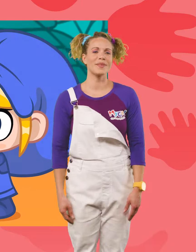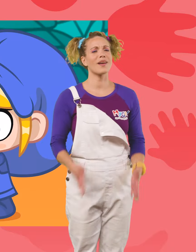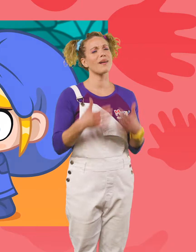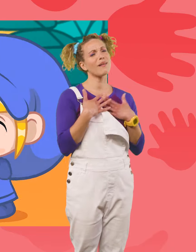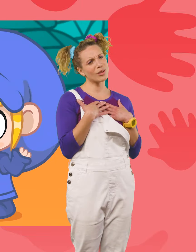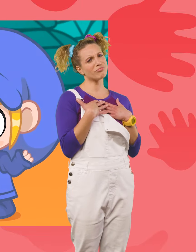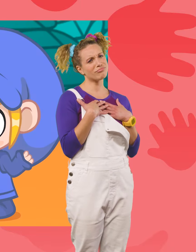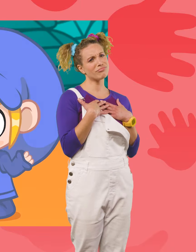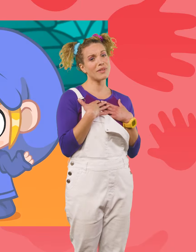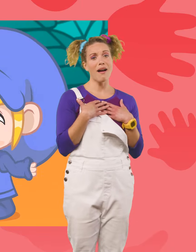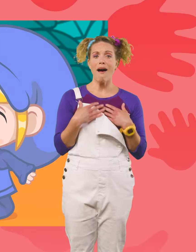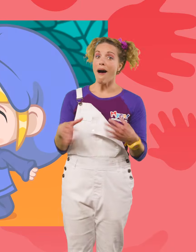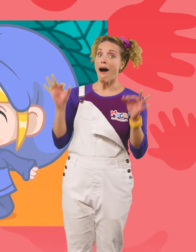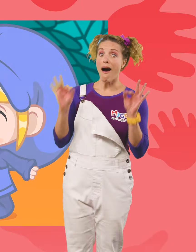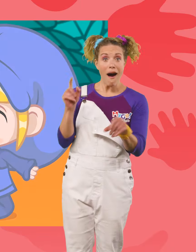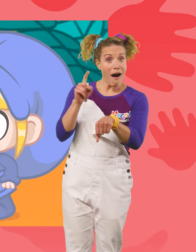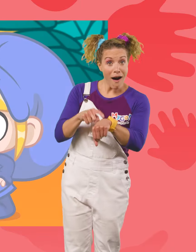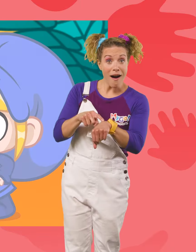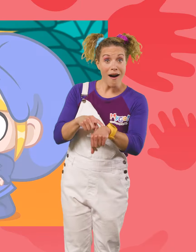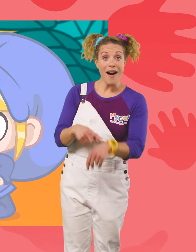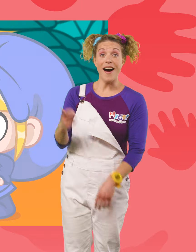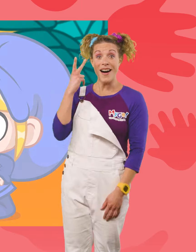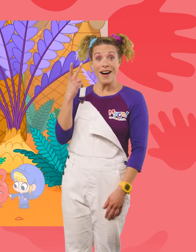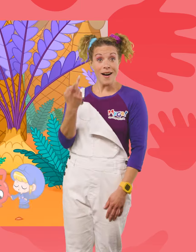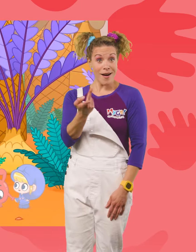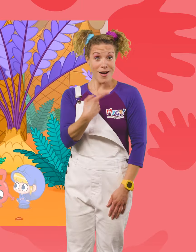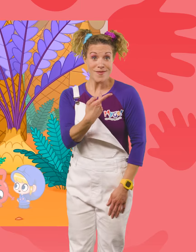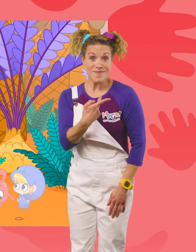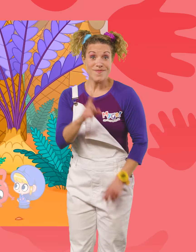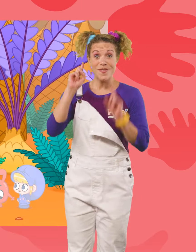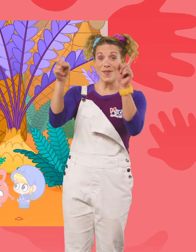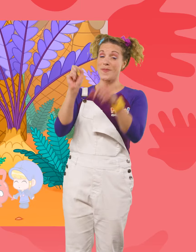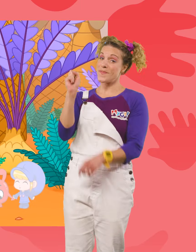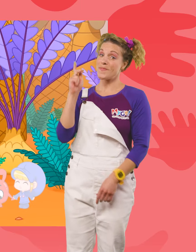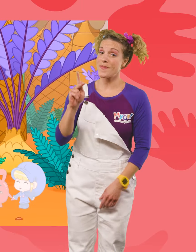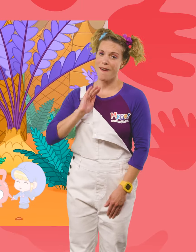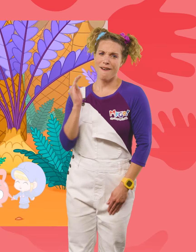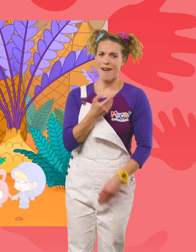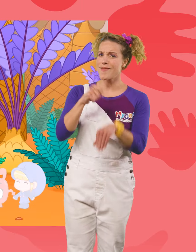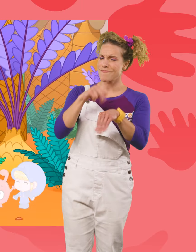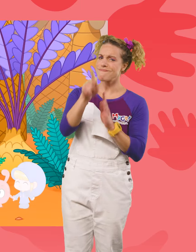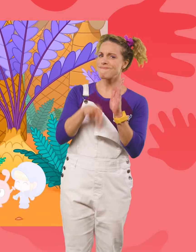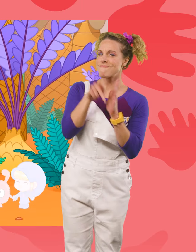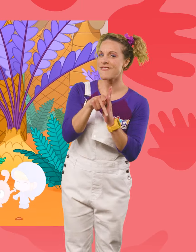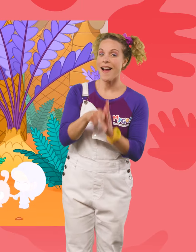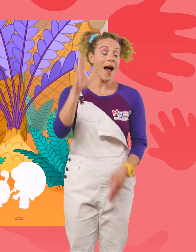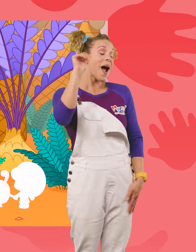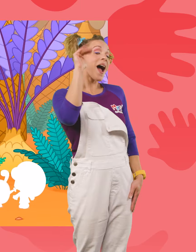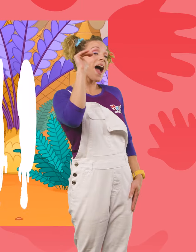Aww. And right on time. Look, we are going back to our own time.